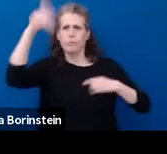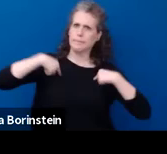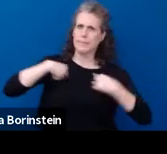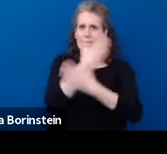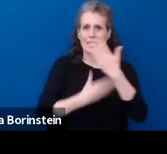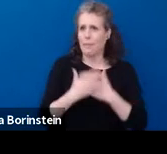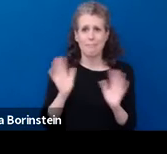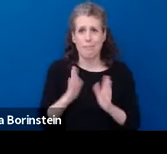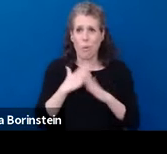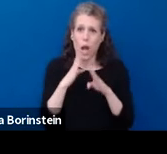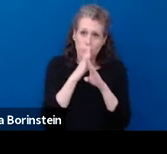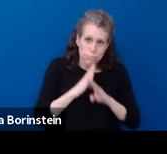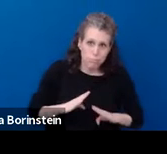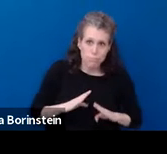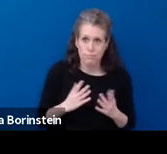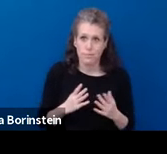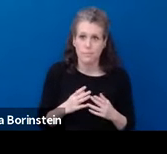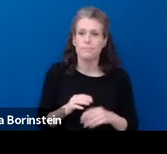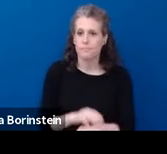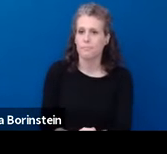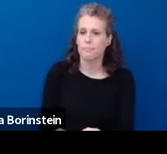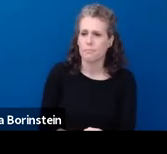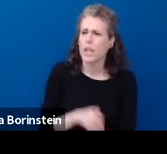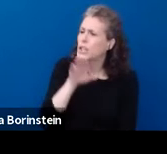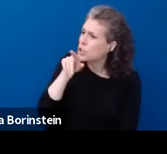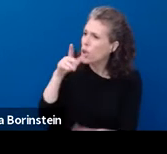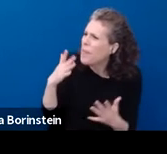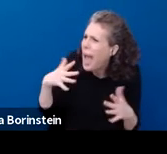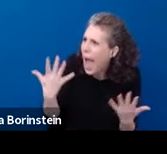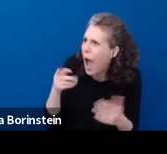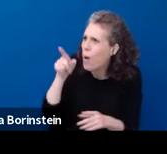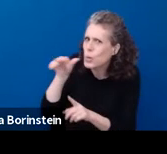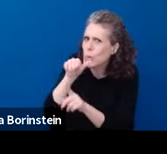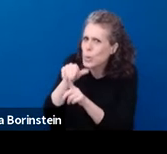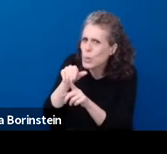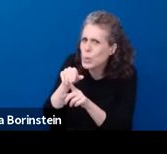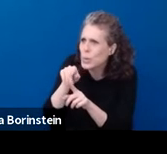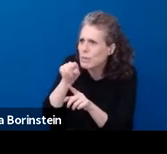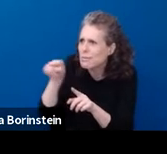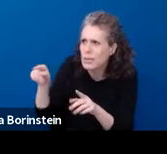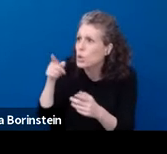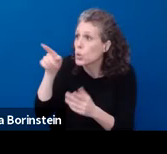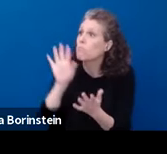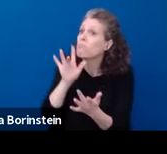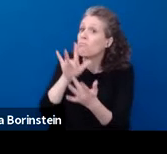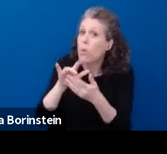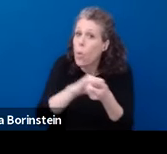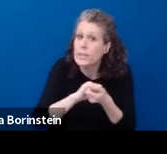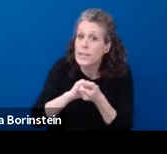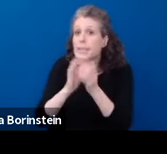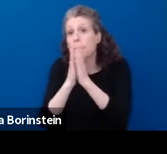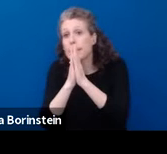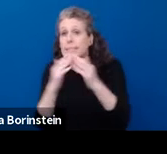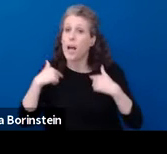And how do you approach them? Do you write to the organization and says, I would like to get a hold of your members, or how